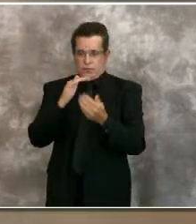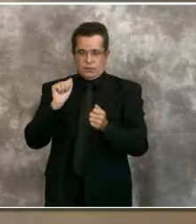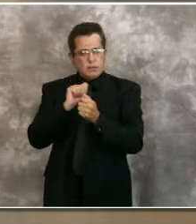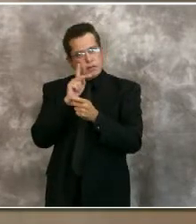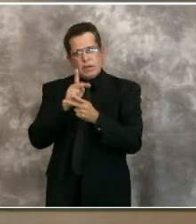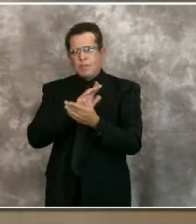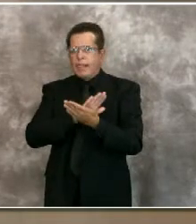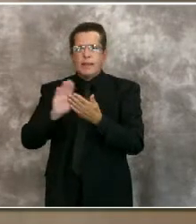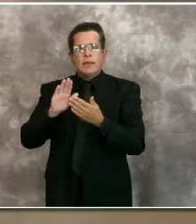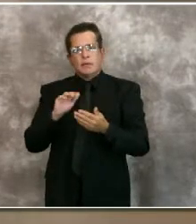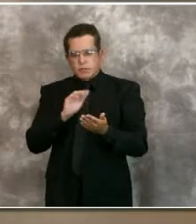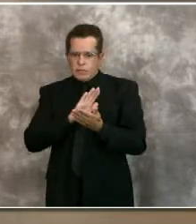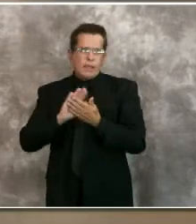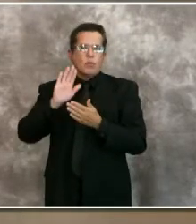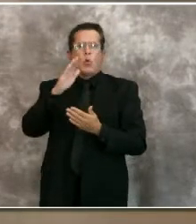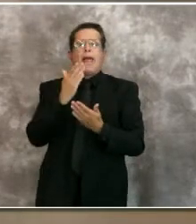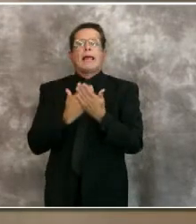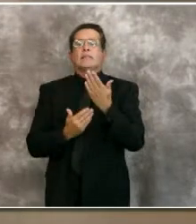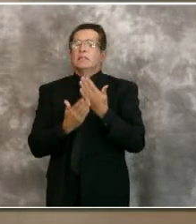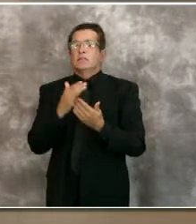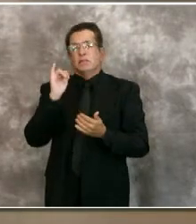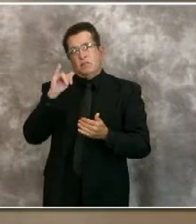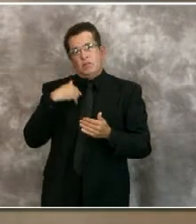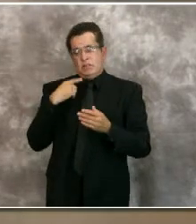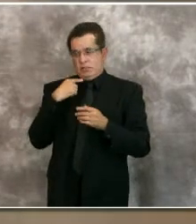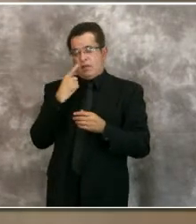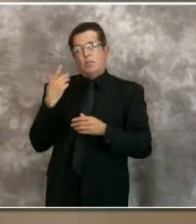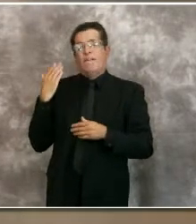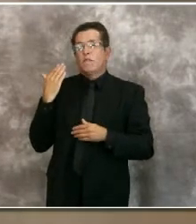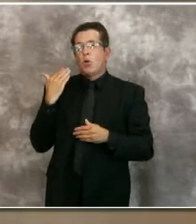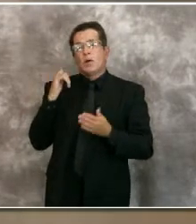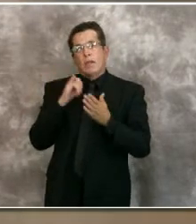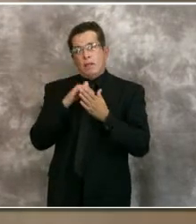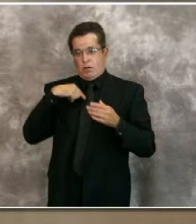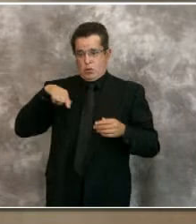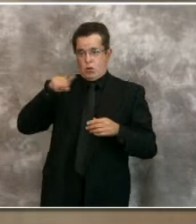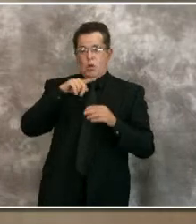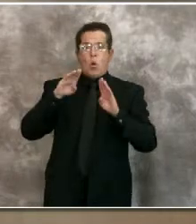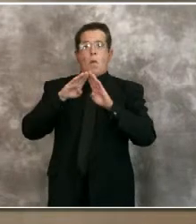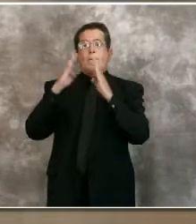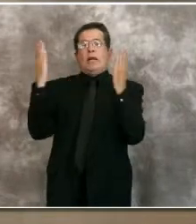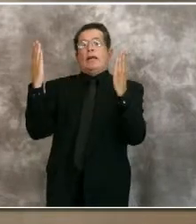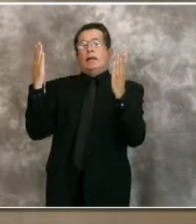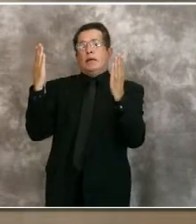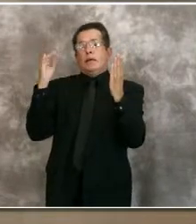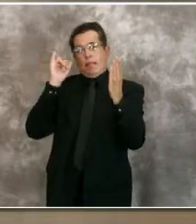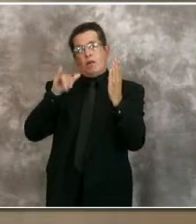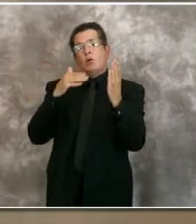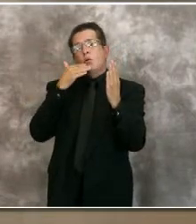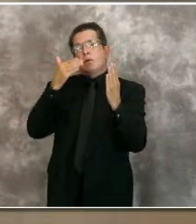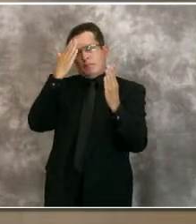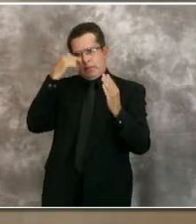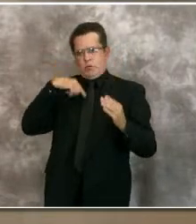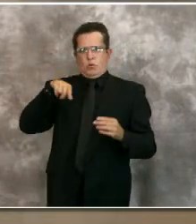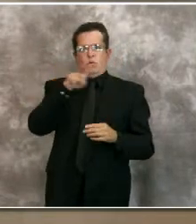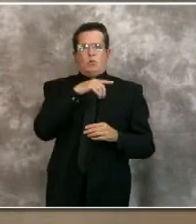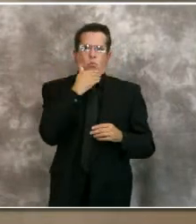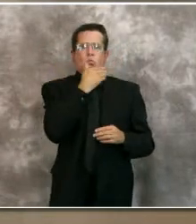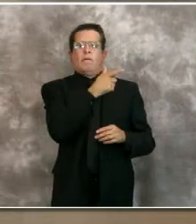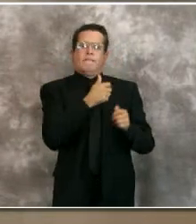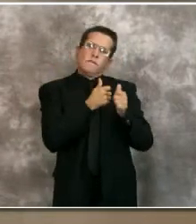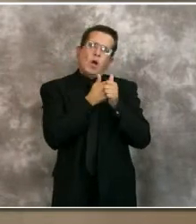sanitizer. As we've discussed repeatedly, our reopenings have only occurred because our discipline in following